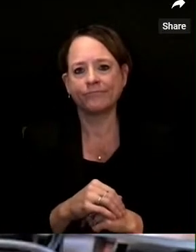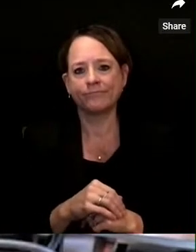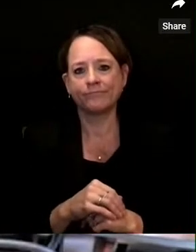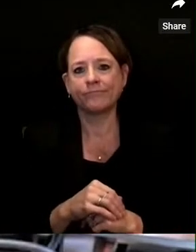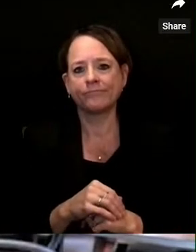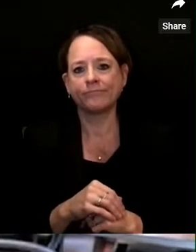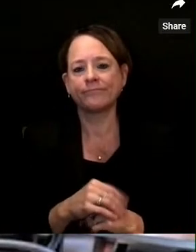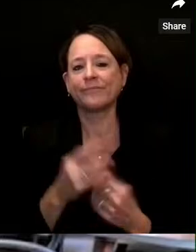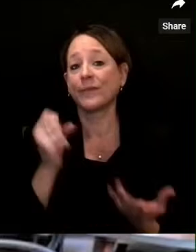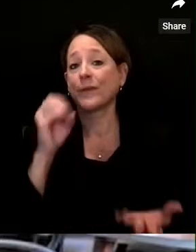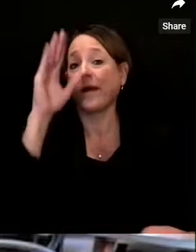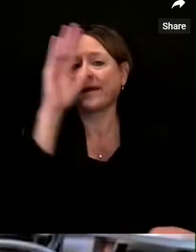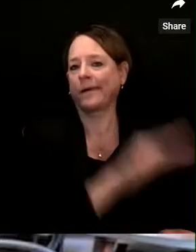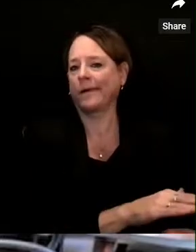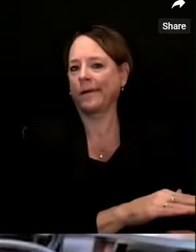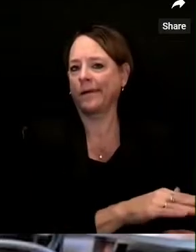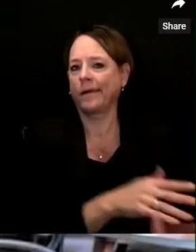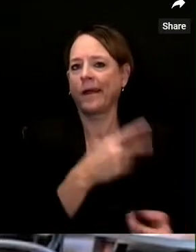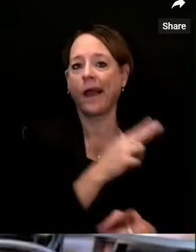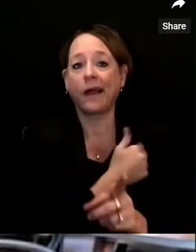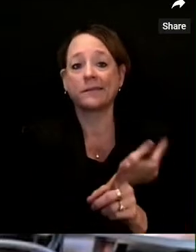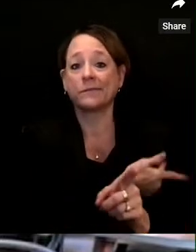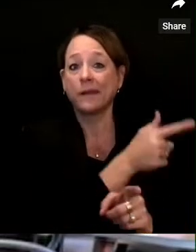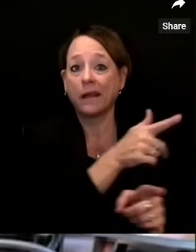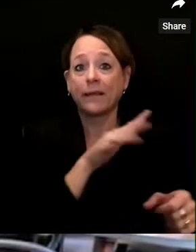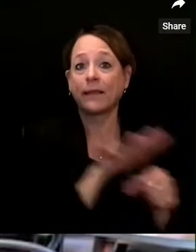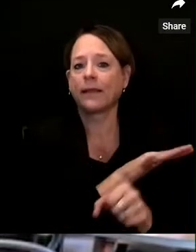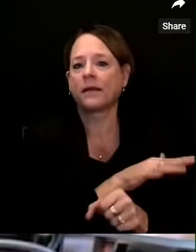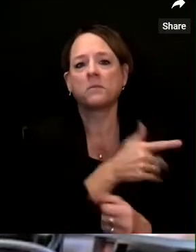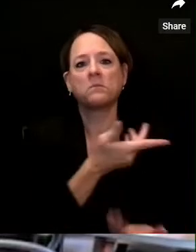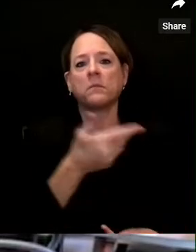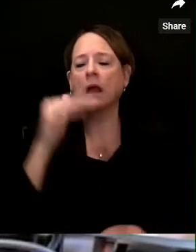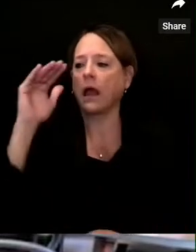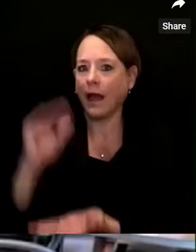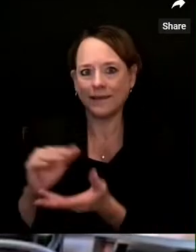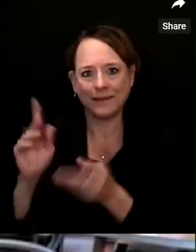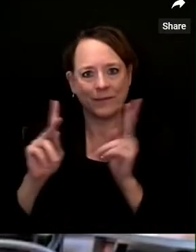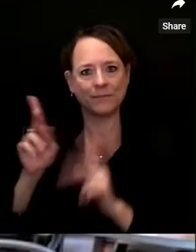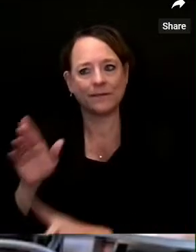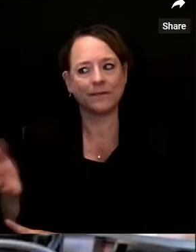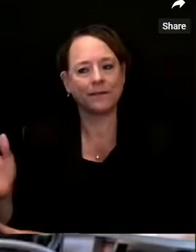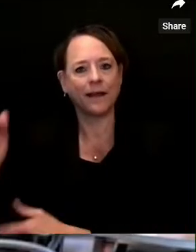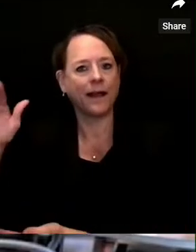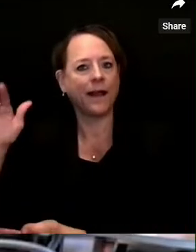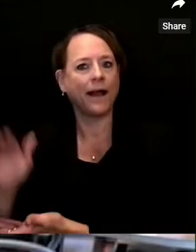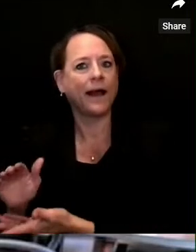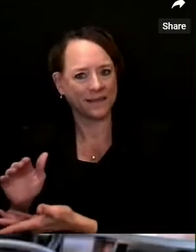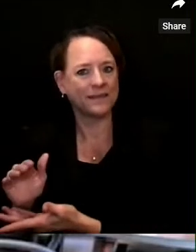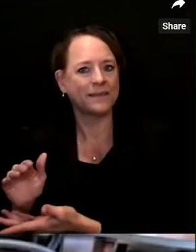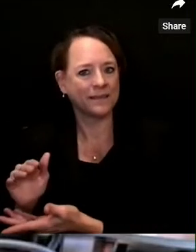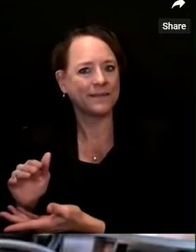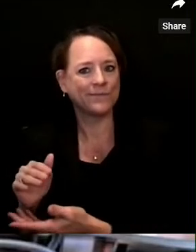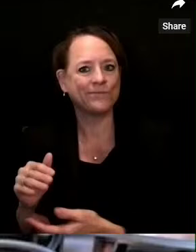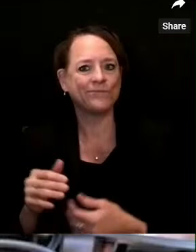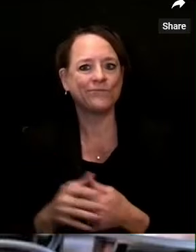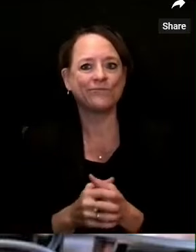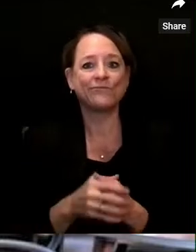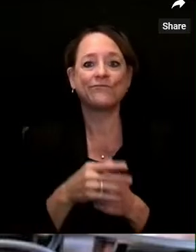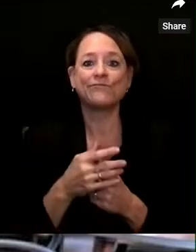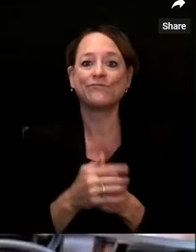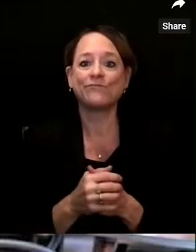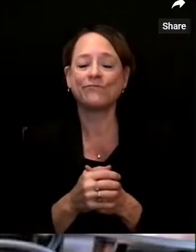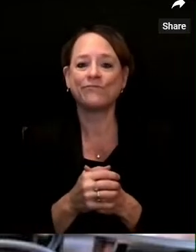and preventing death. And so, certainly welcome Dr. Westergaard to comment in just a second, but I think we